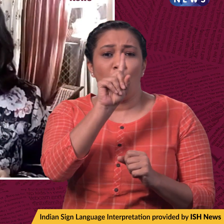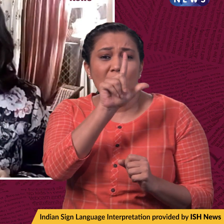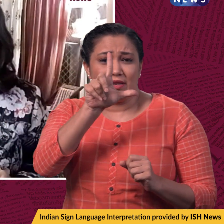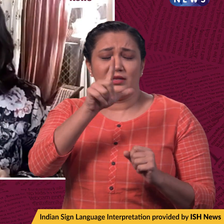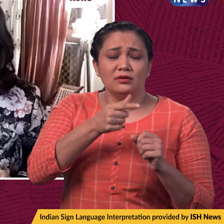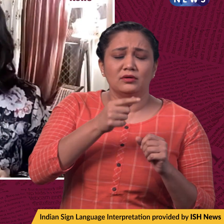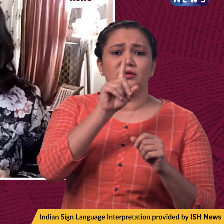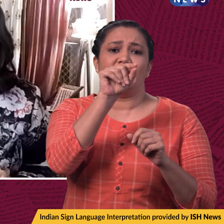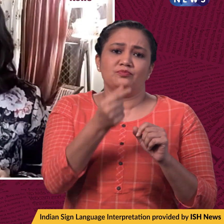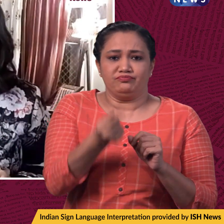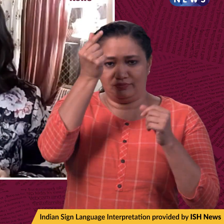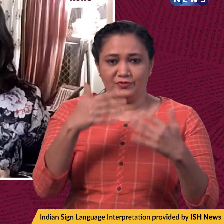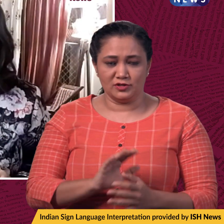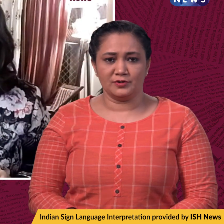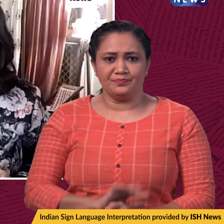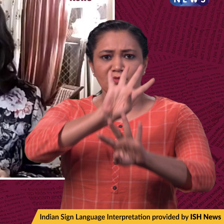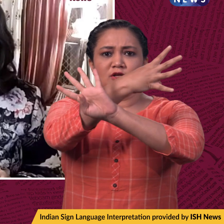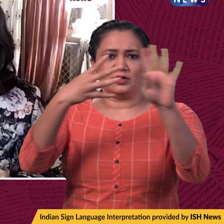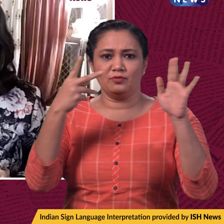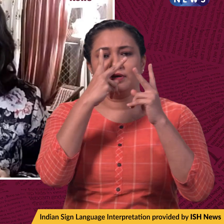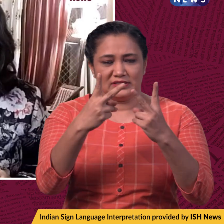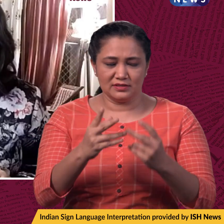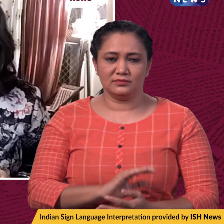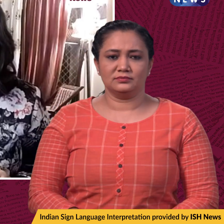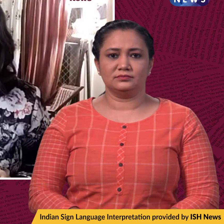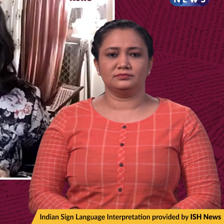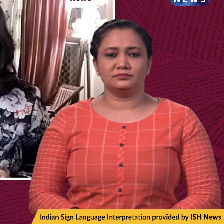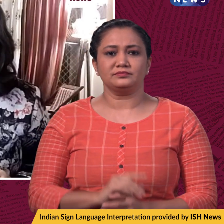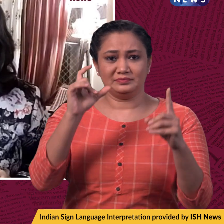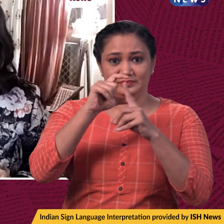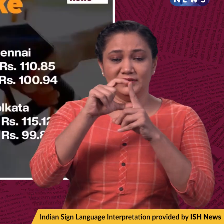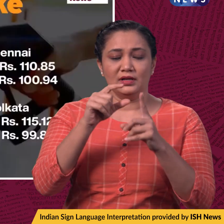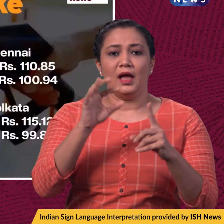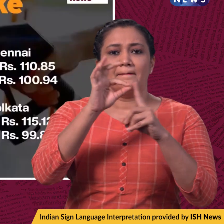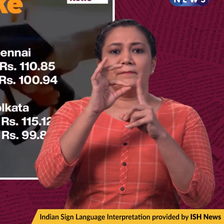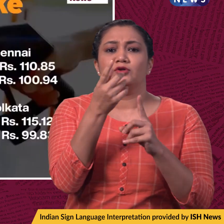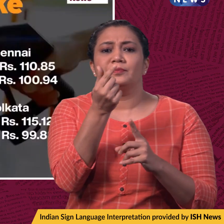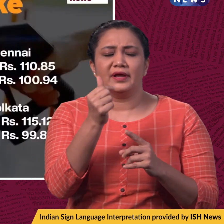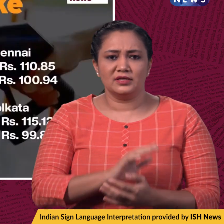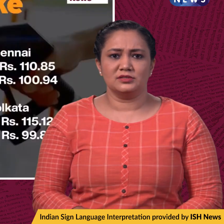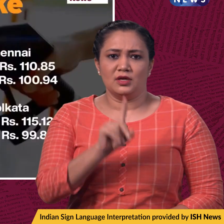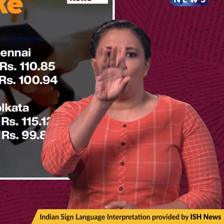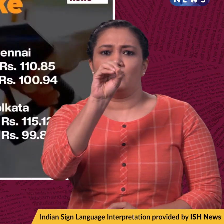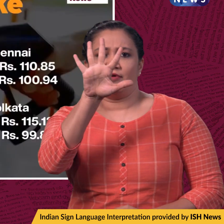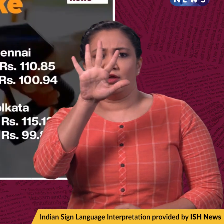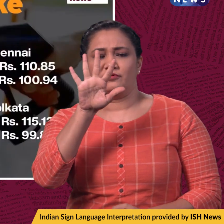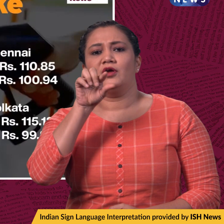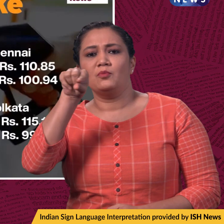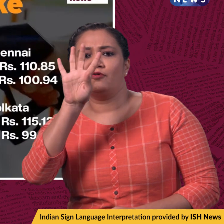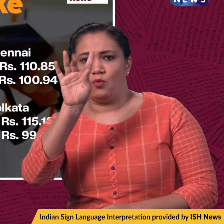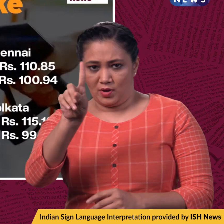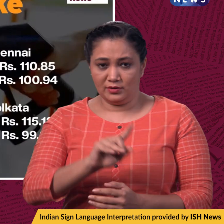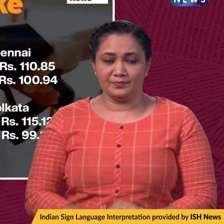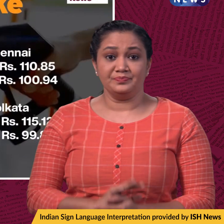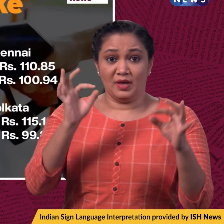rupees per litre. Now, we put up the chart on your screens at this point. Delhi, petrol is at